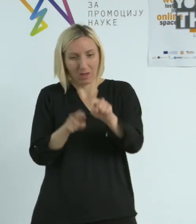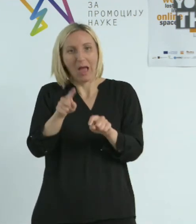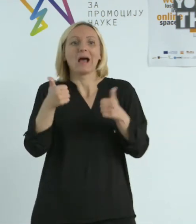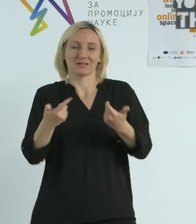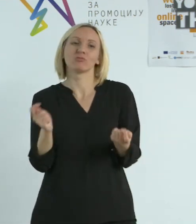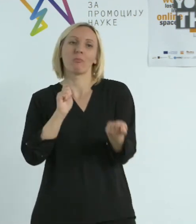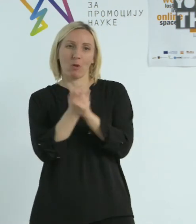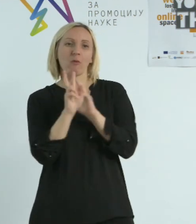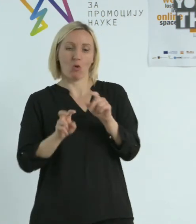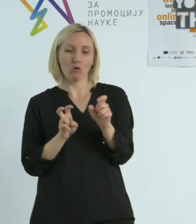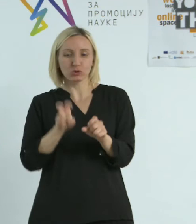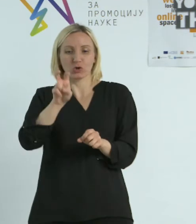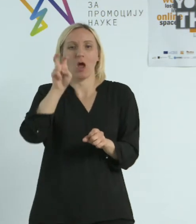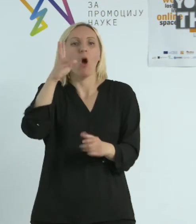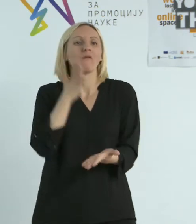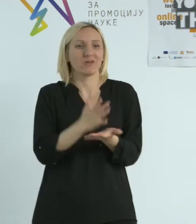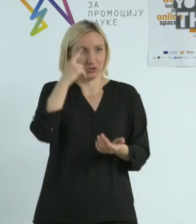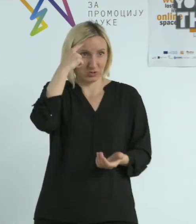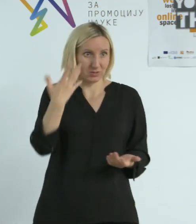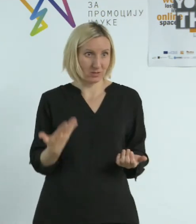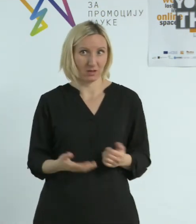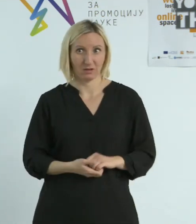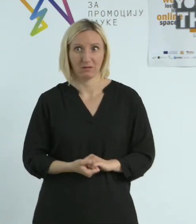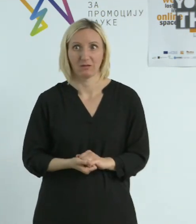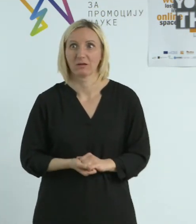also, yeah. And